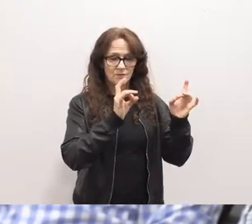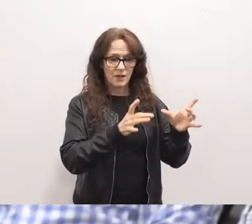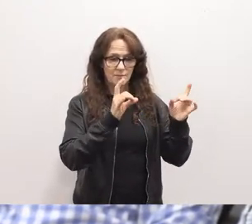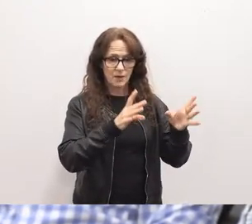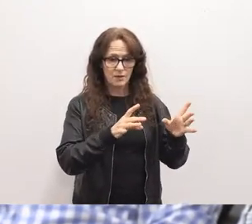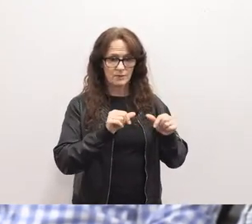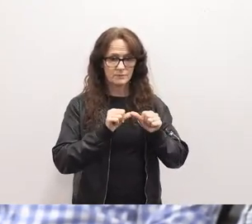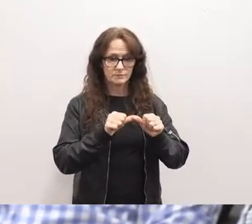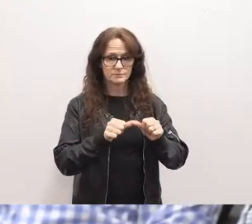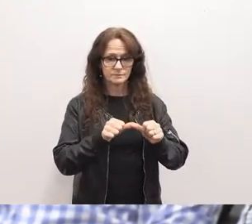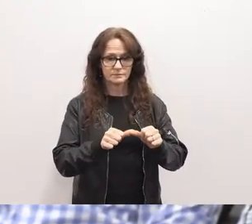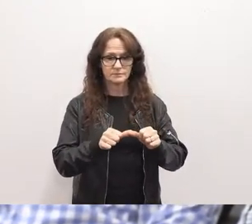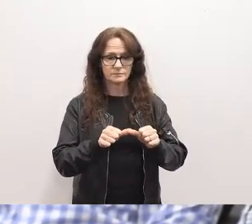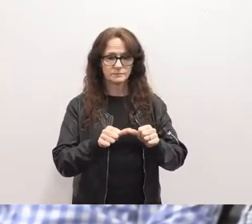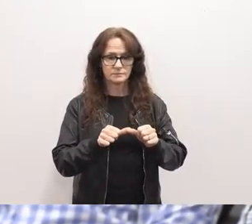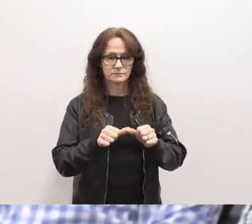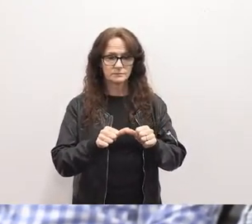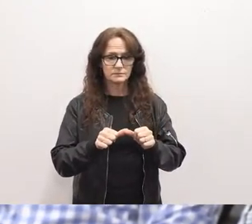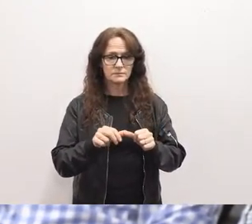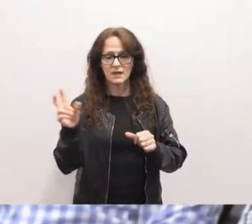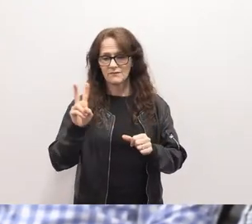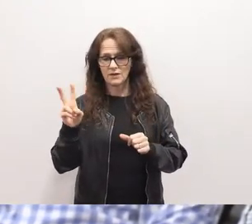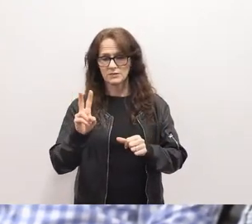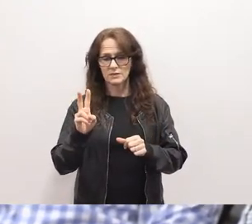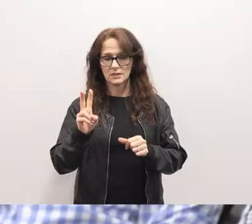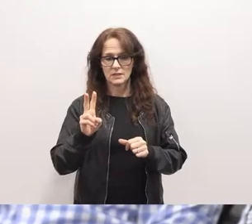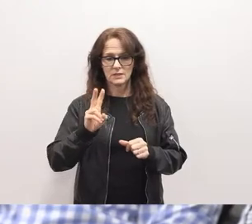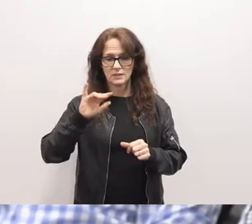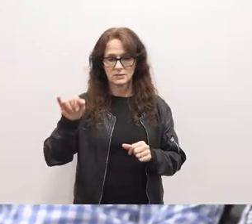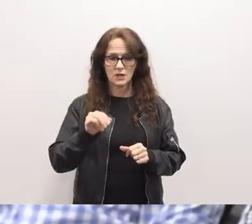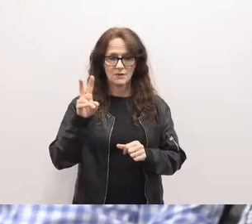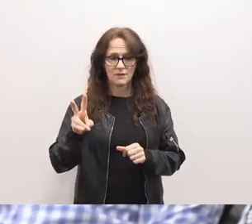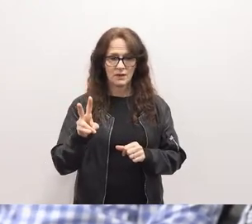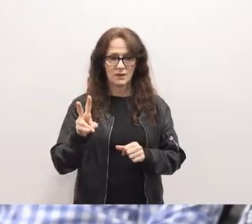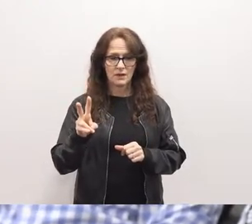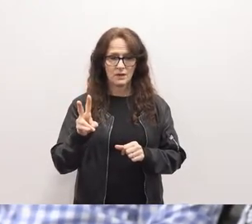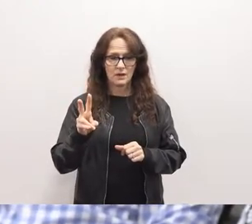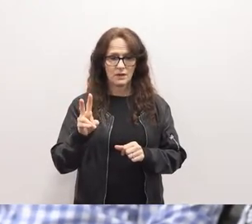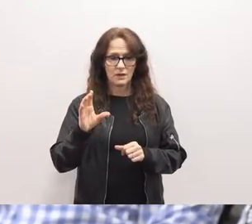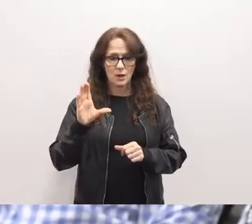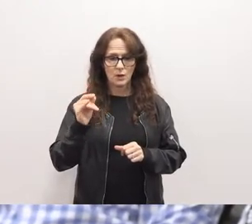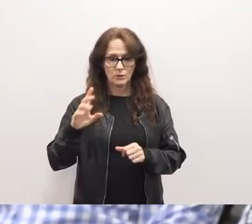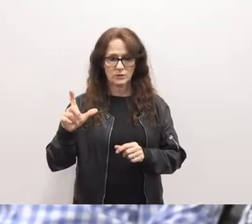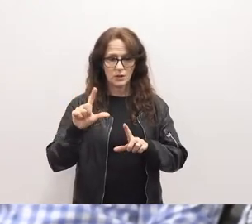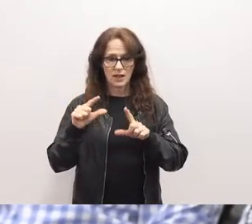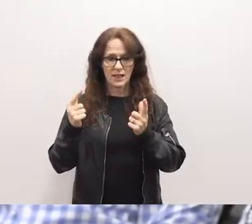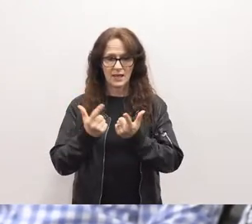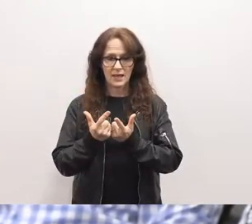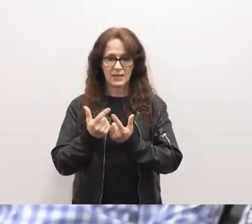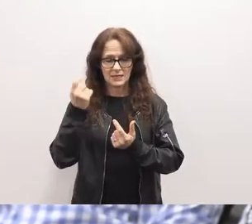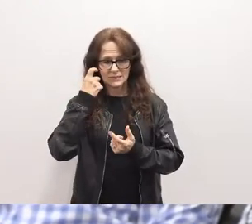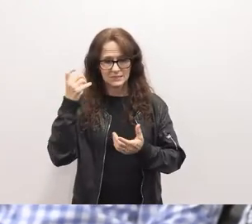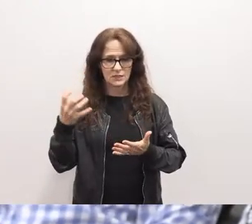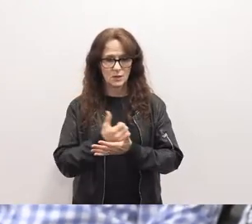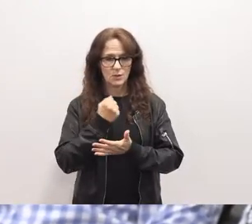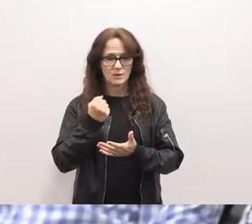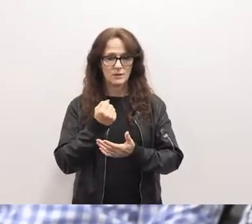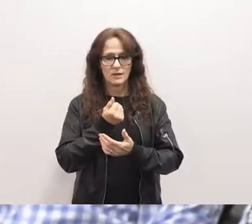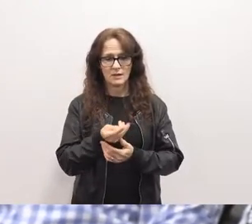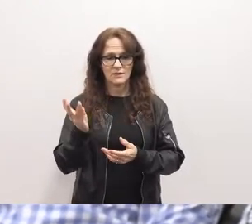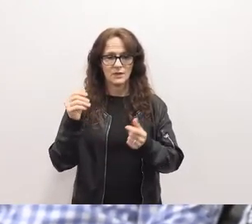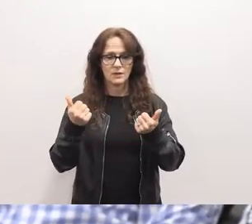going both varsity and junior varsity coastal league really well. They just won a couple